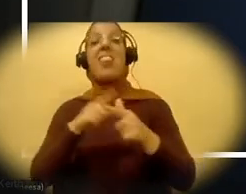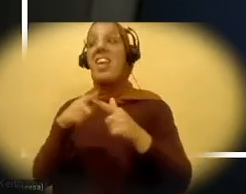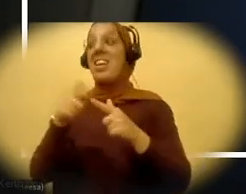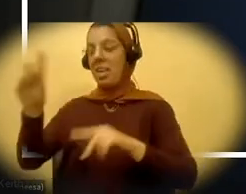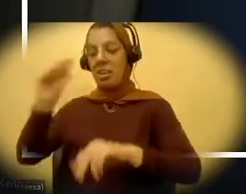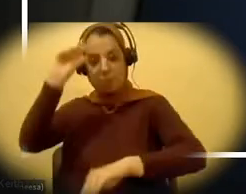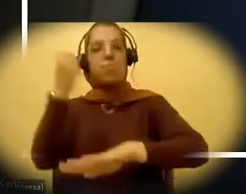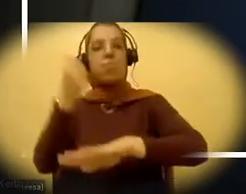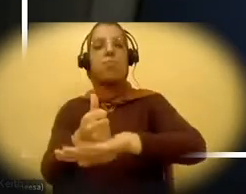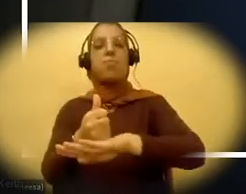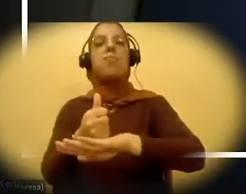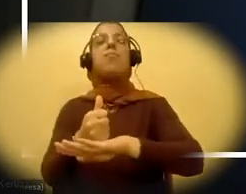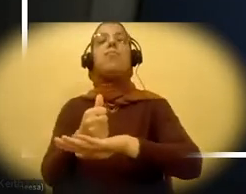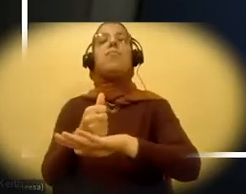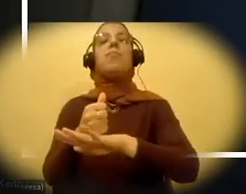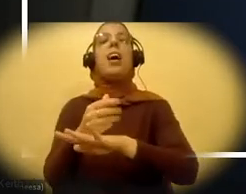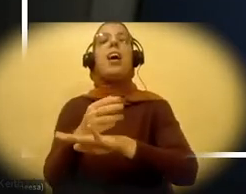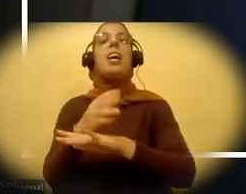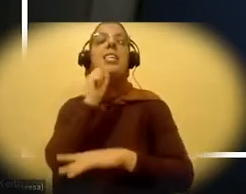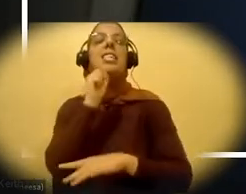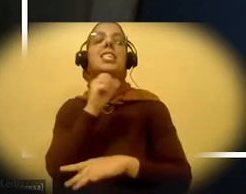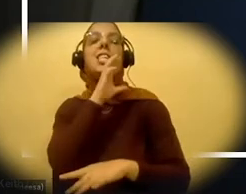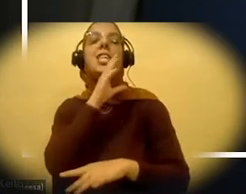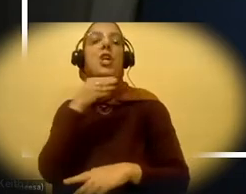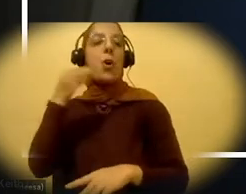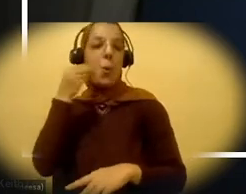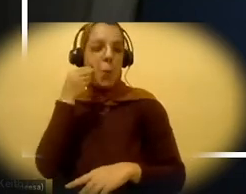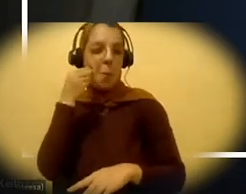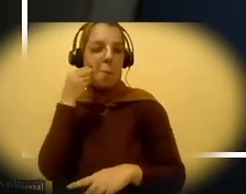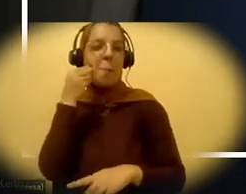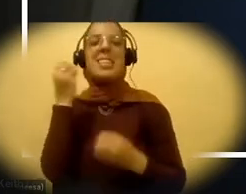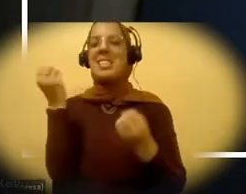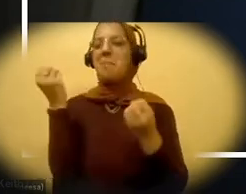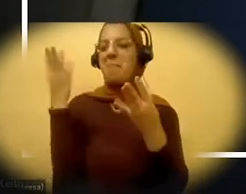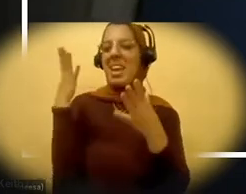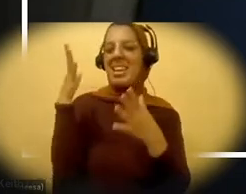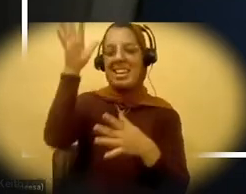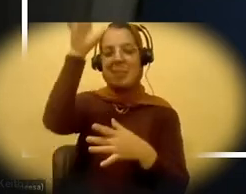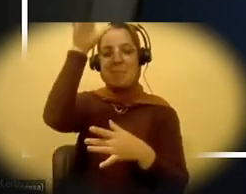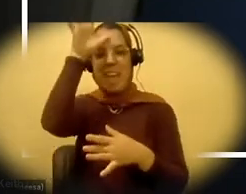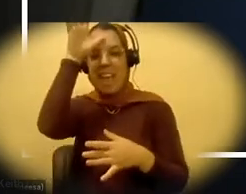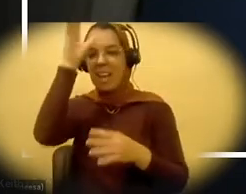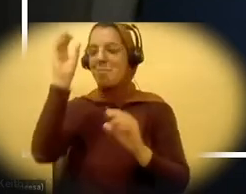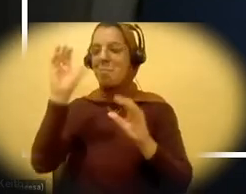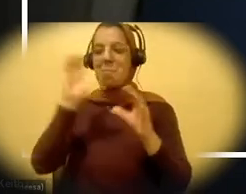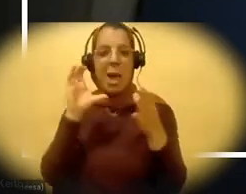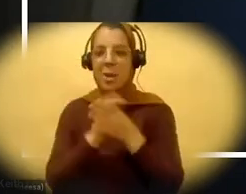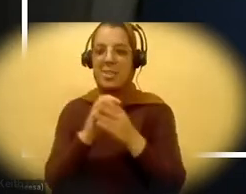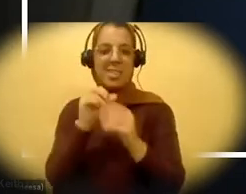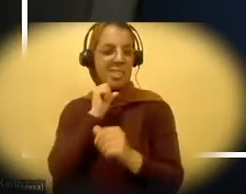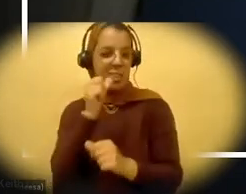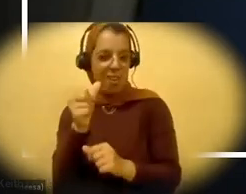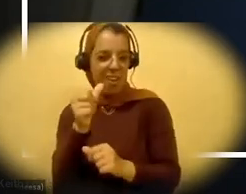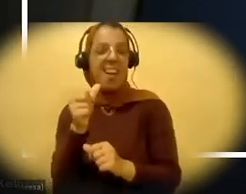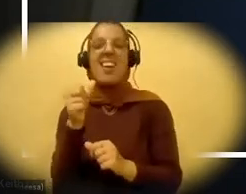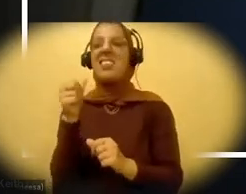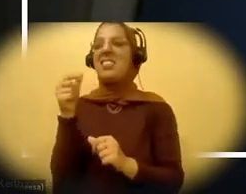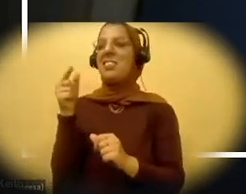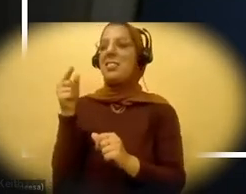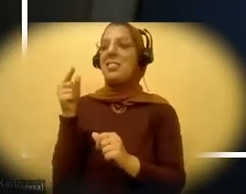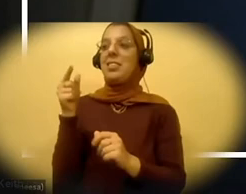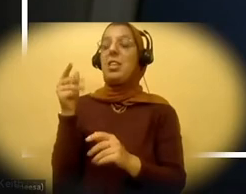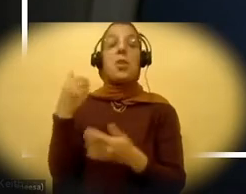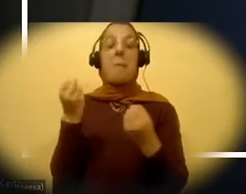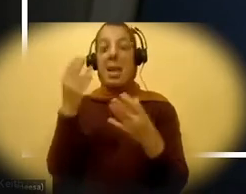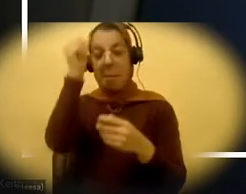these old bachelors that didn't have any family. And so he would be at the store from 10 to